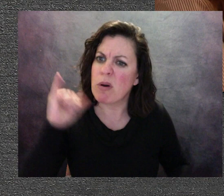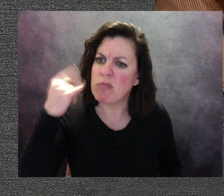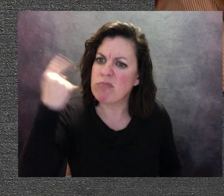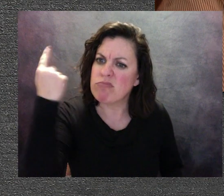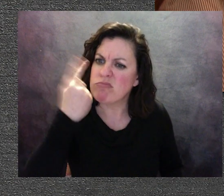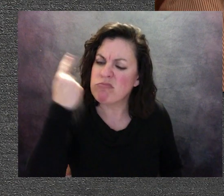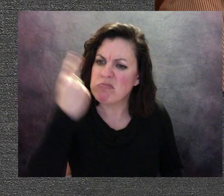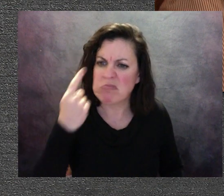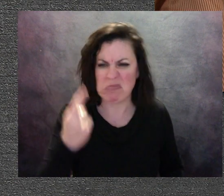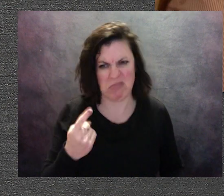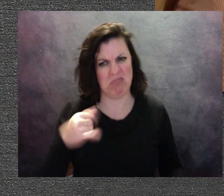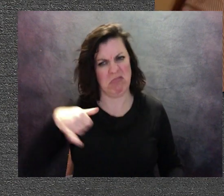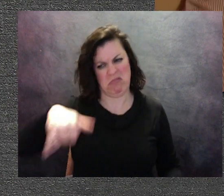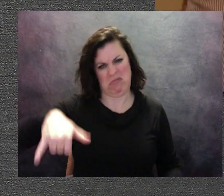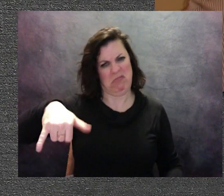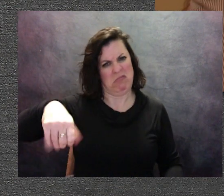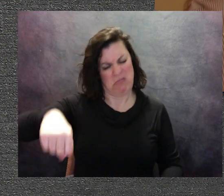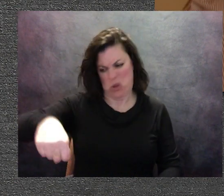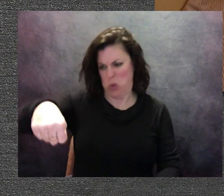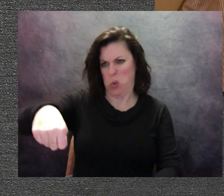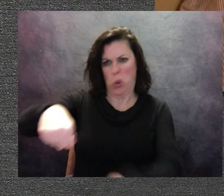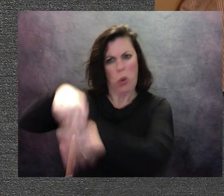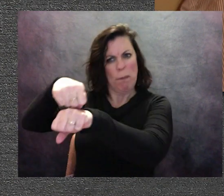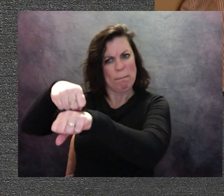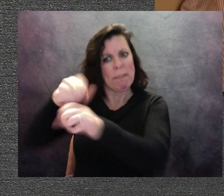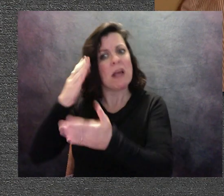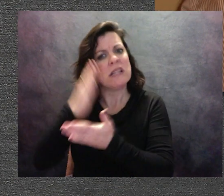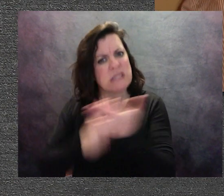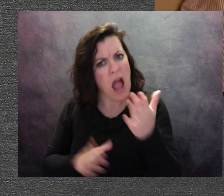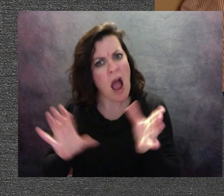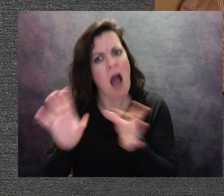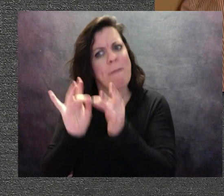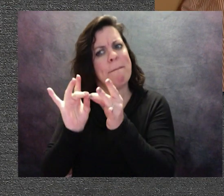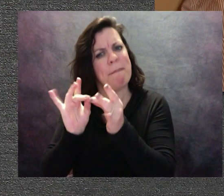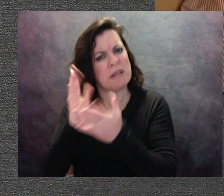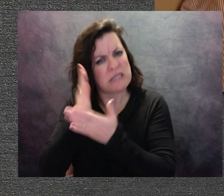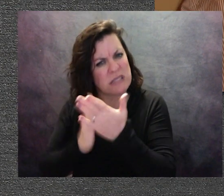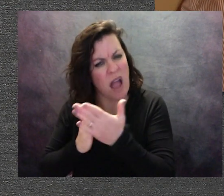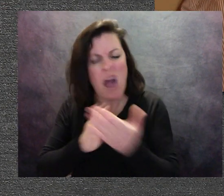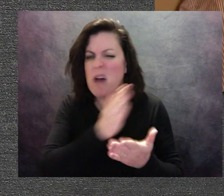to pick up only metal.